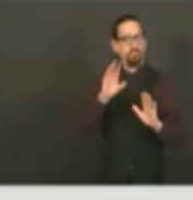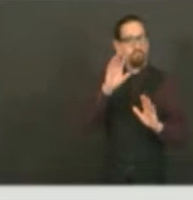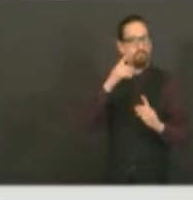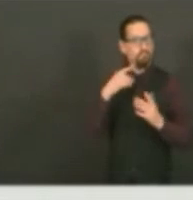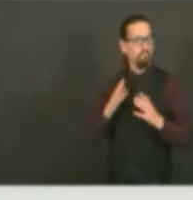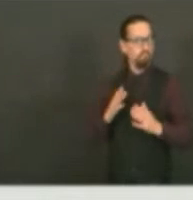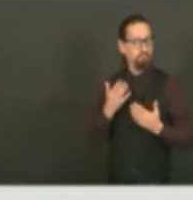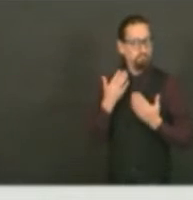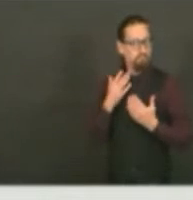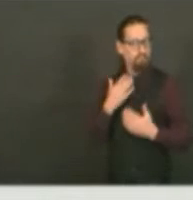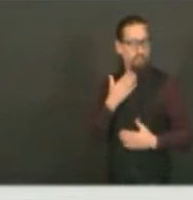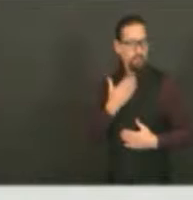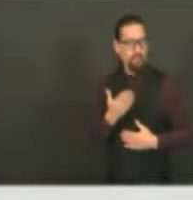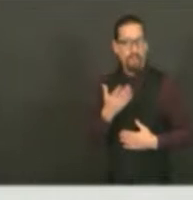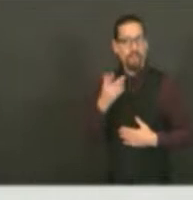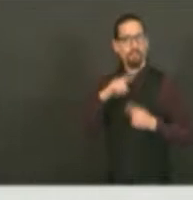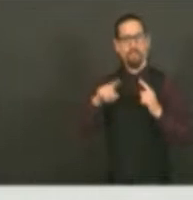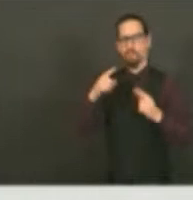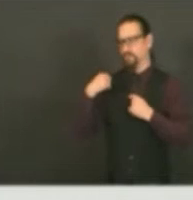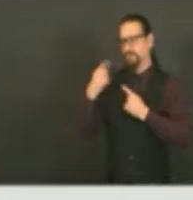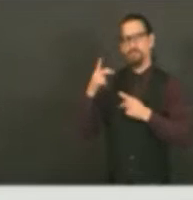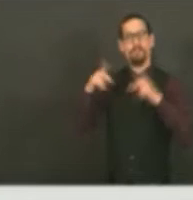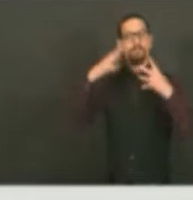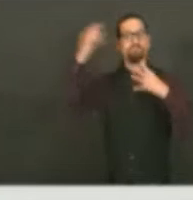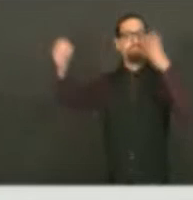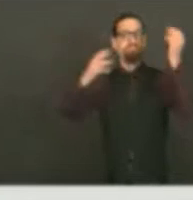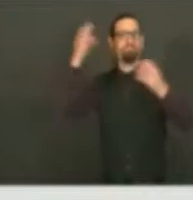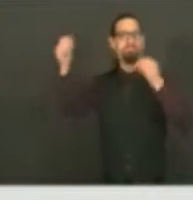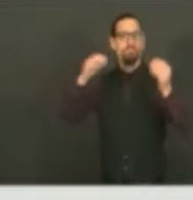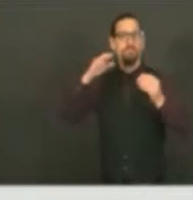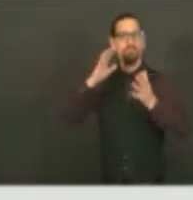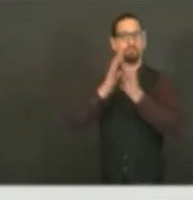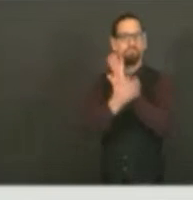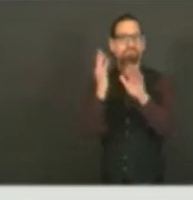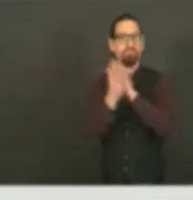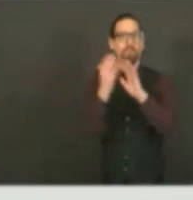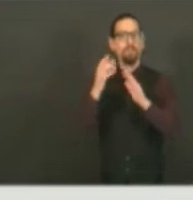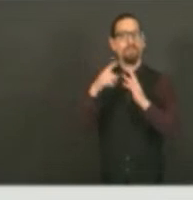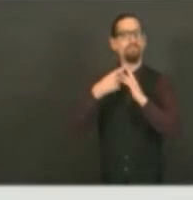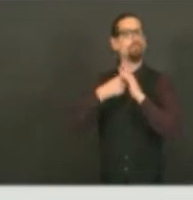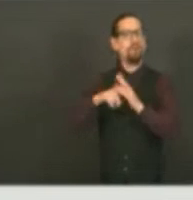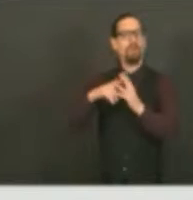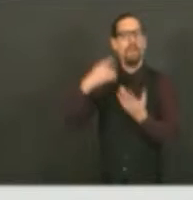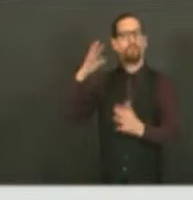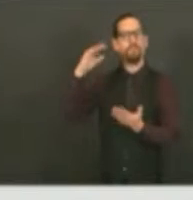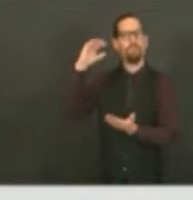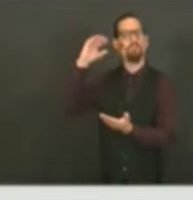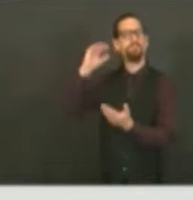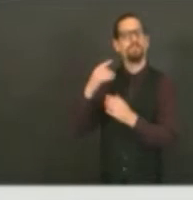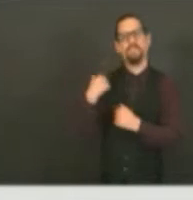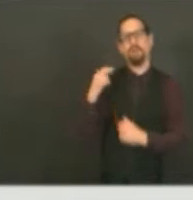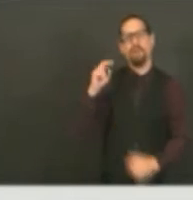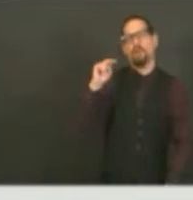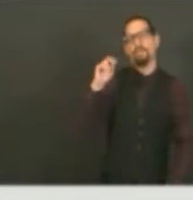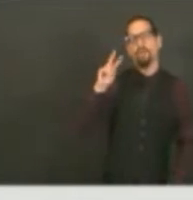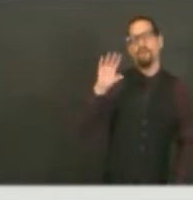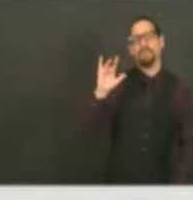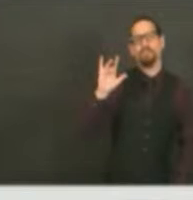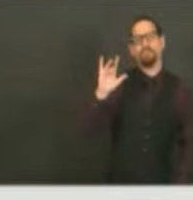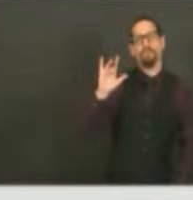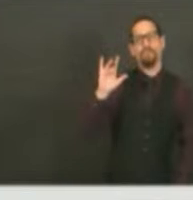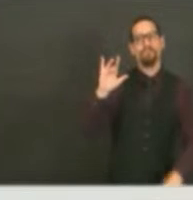the right direction since about November 25th, which is right before we started the